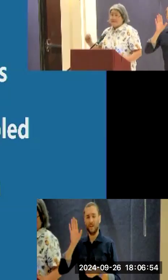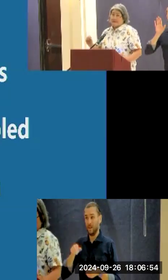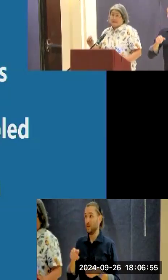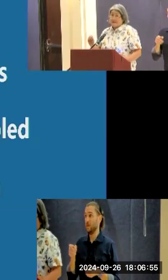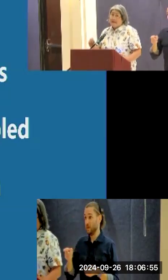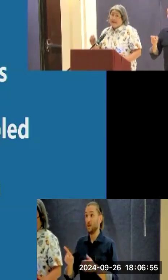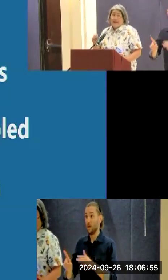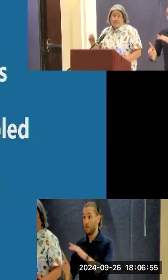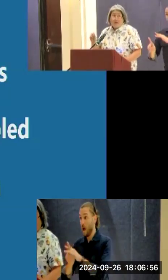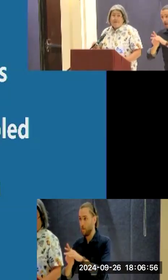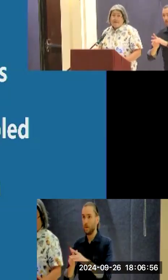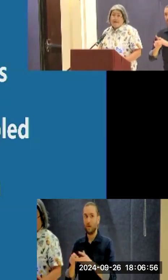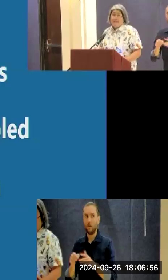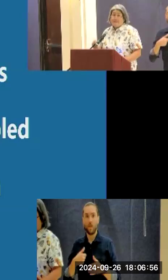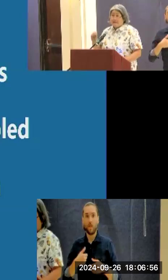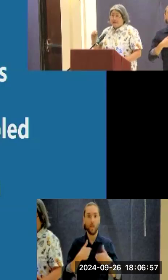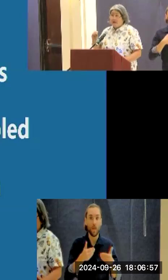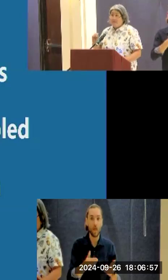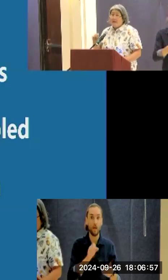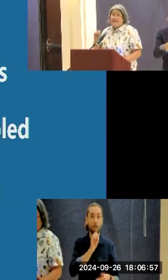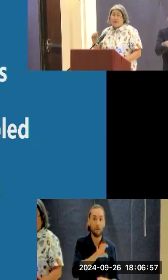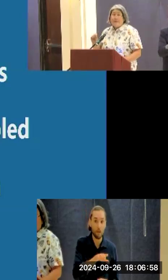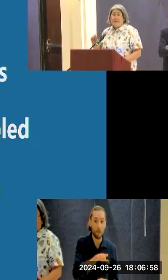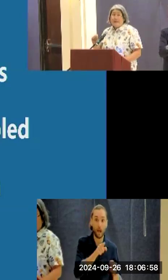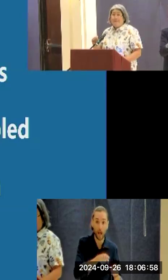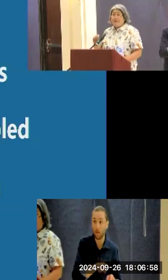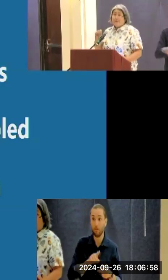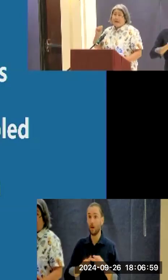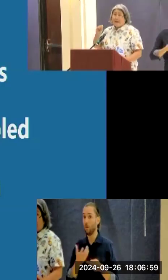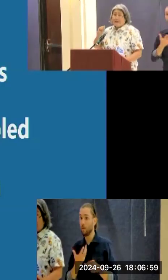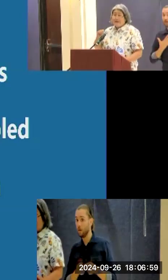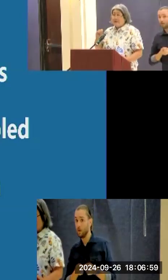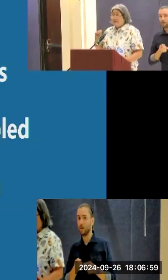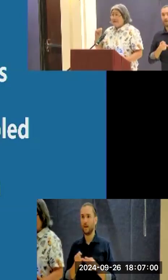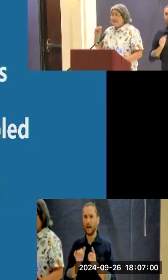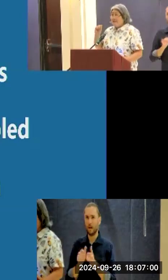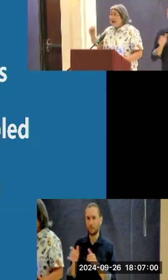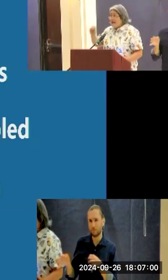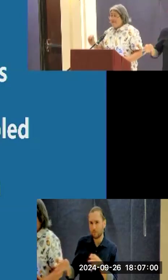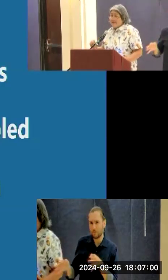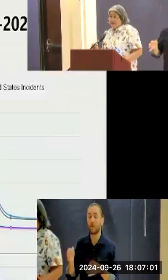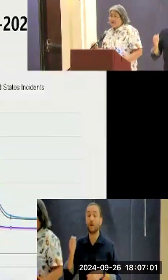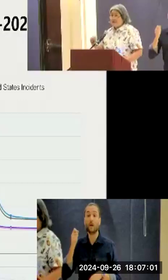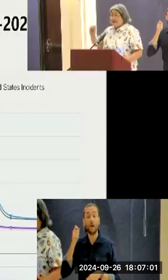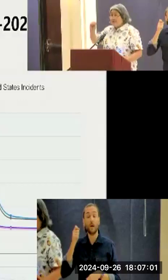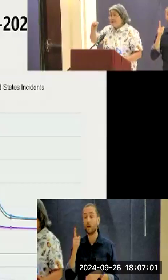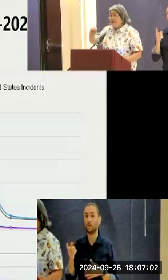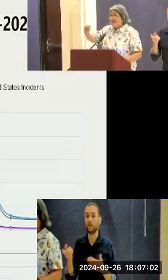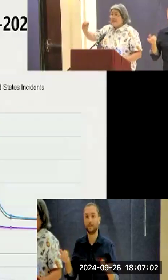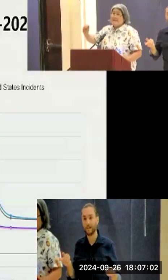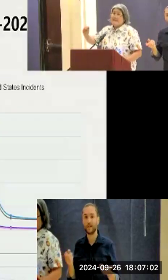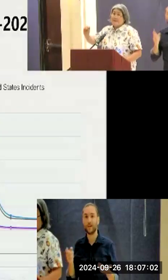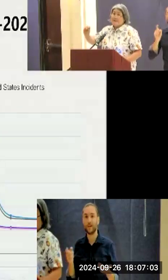it? And oftentimes, it's only if you are, not everything else that you would